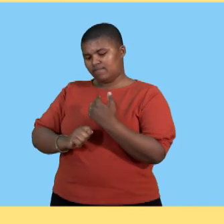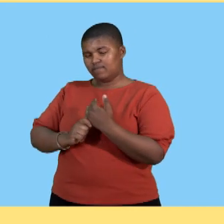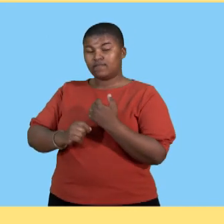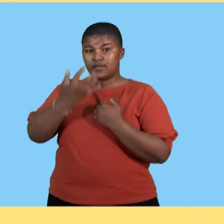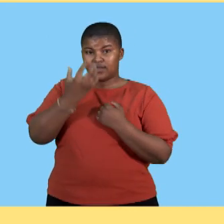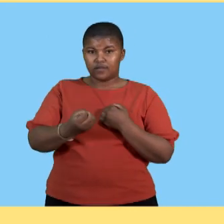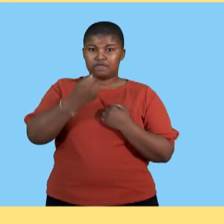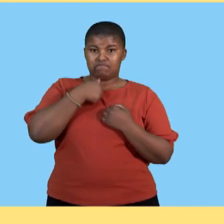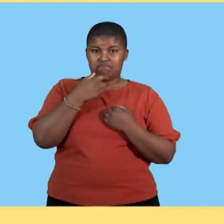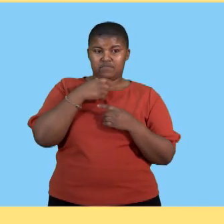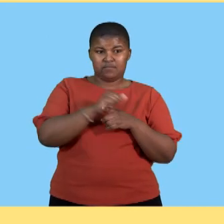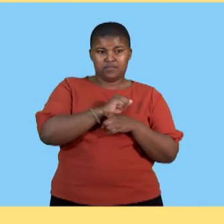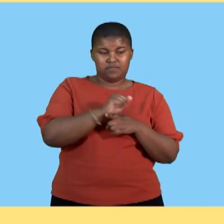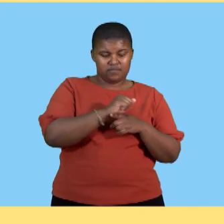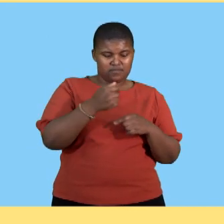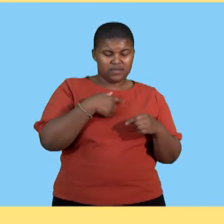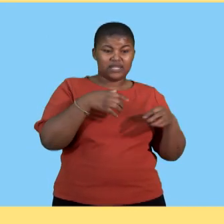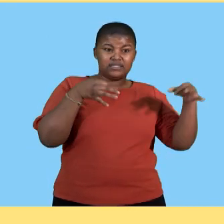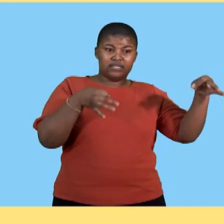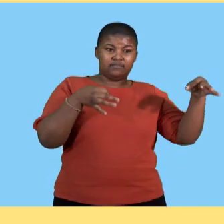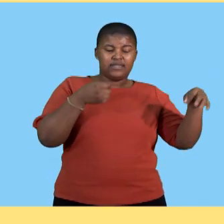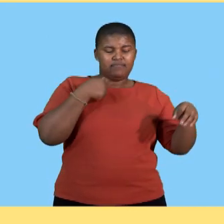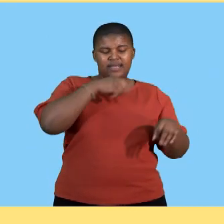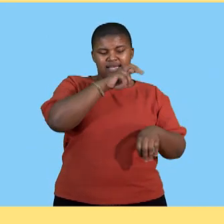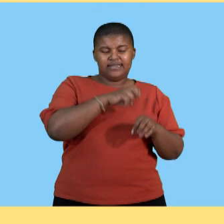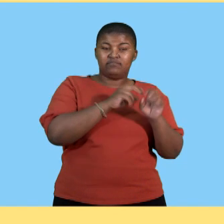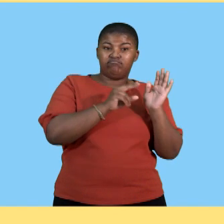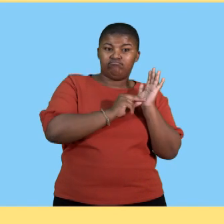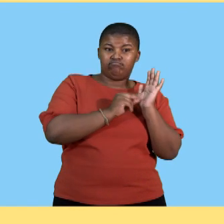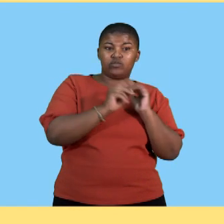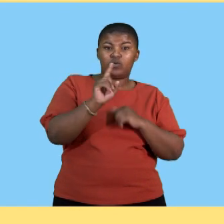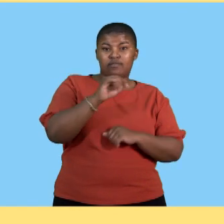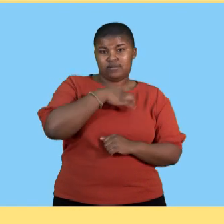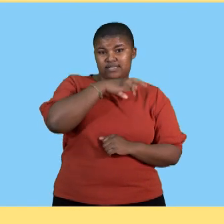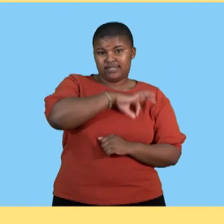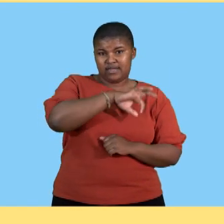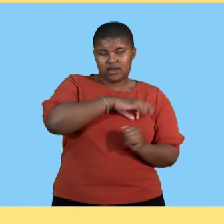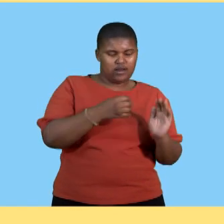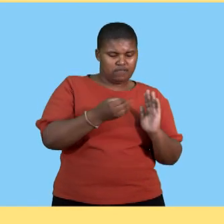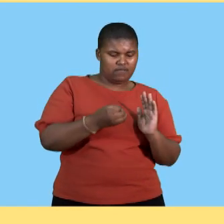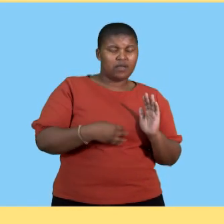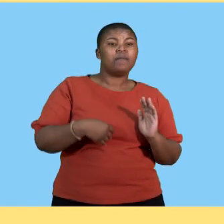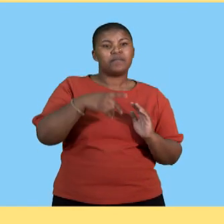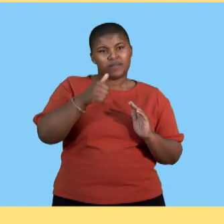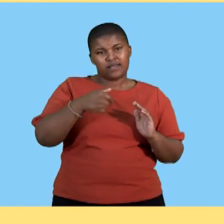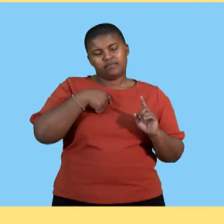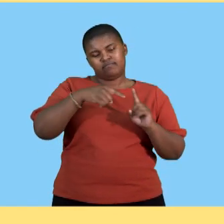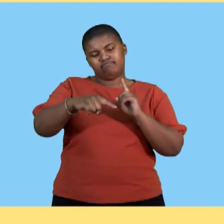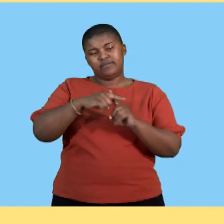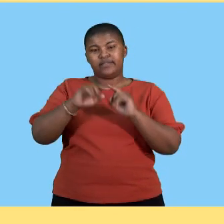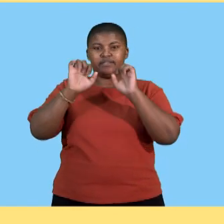statement of comprehensive income, I need to record my gross salary. So I'll come here, then I'll